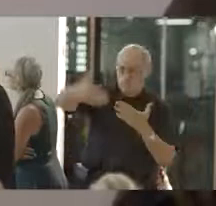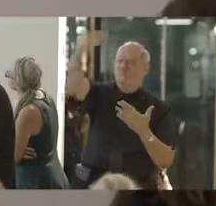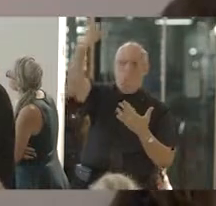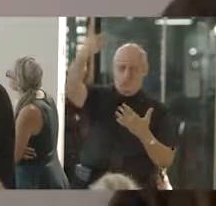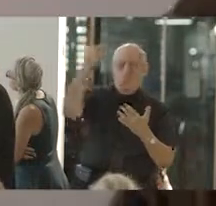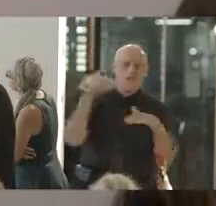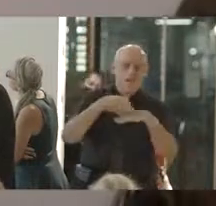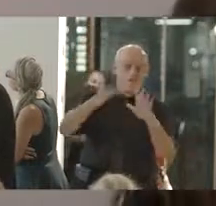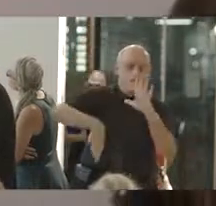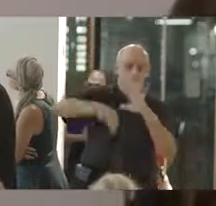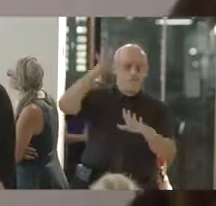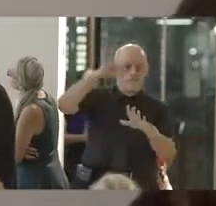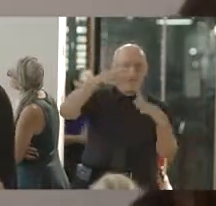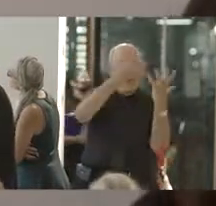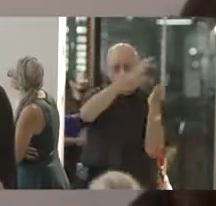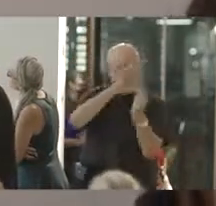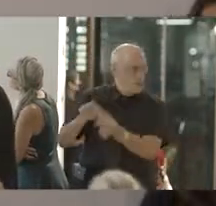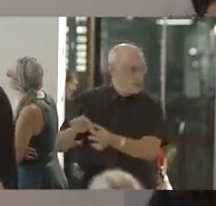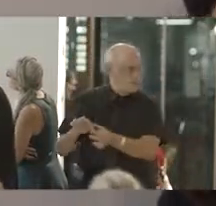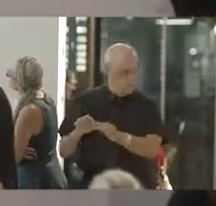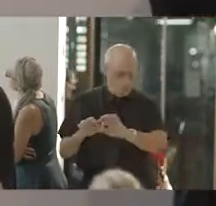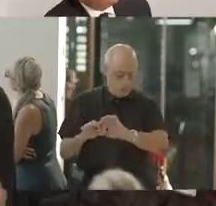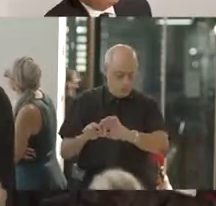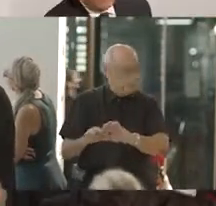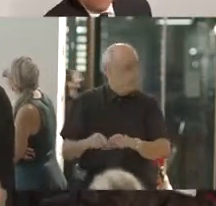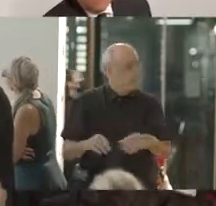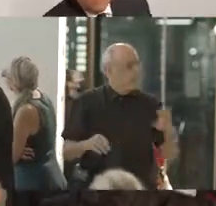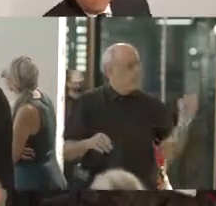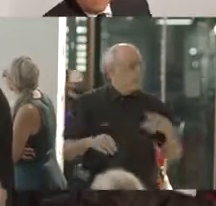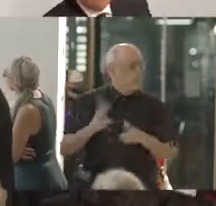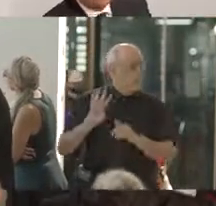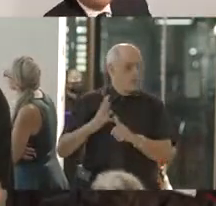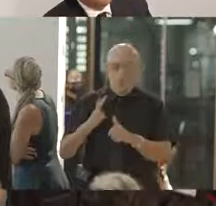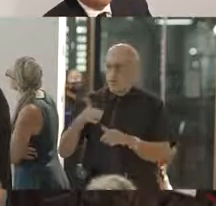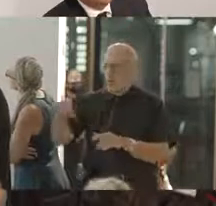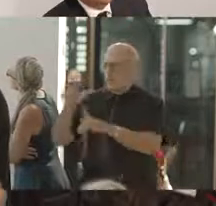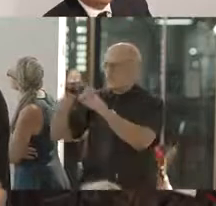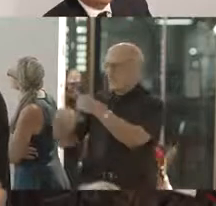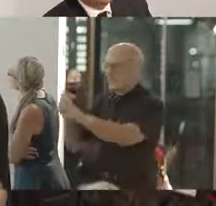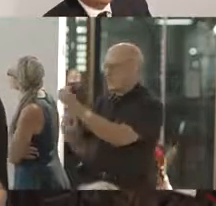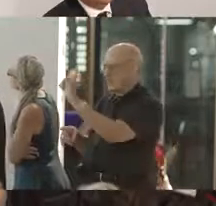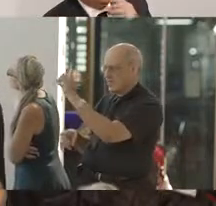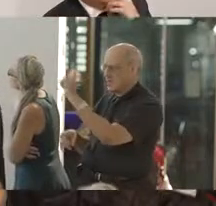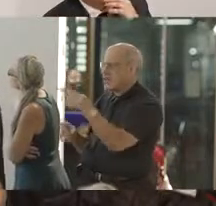we've selected the alignment. Could we go back to Reach 4, please?